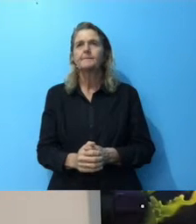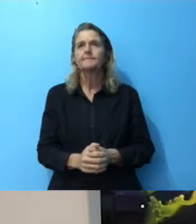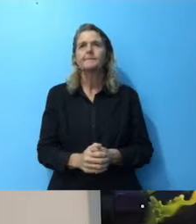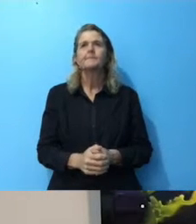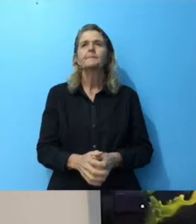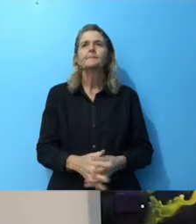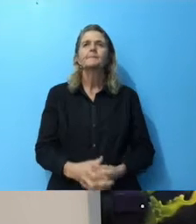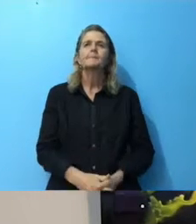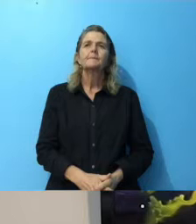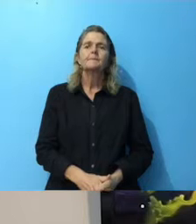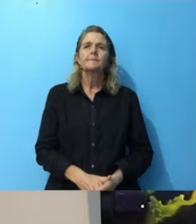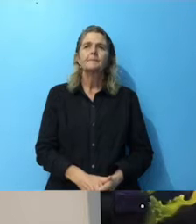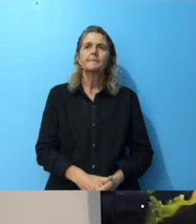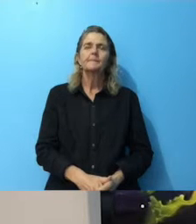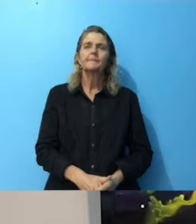Oh, and there's one more here.